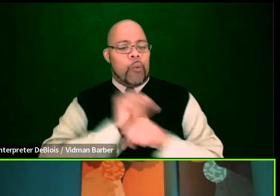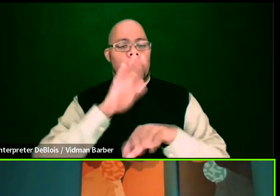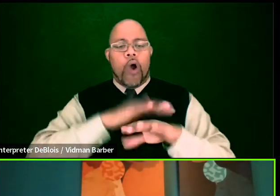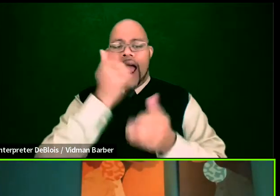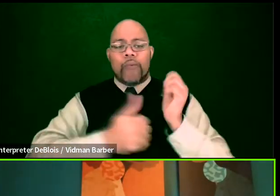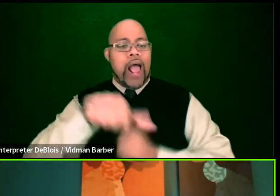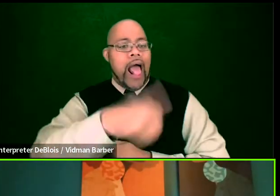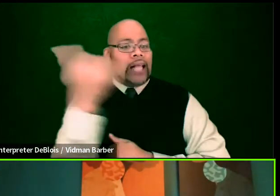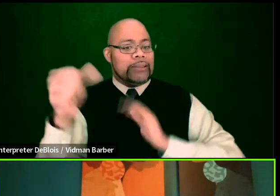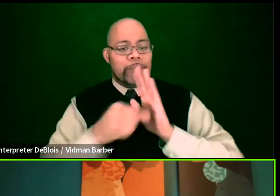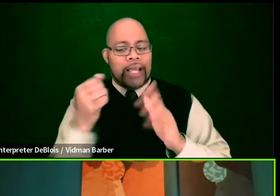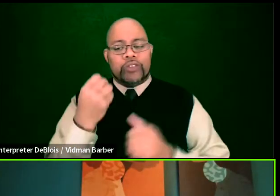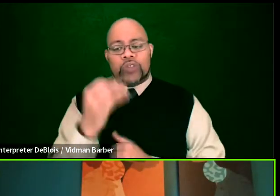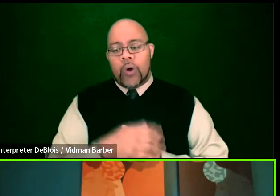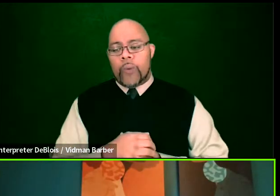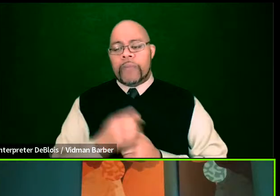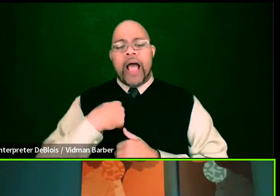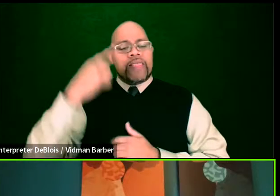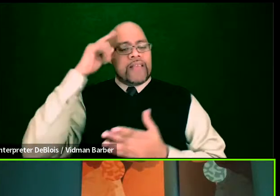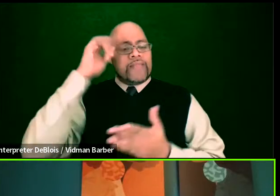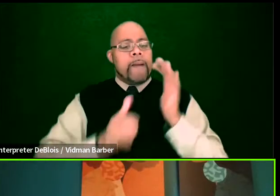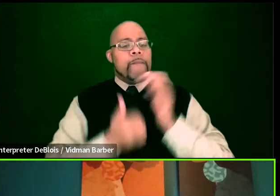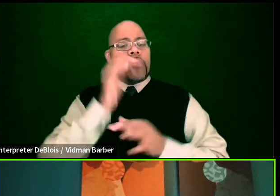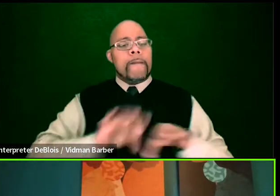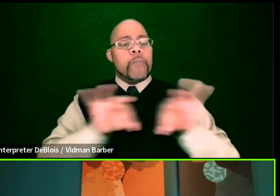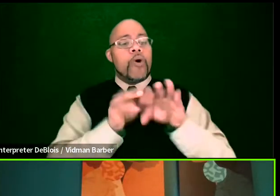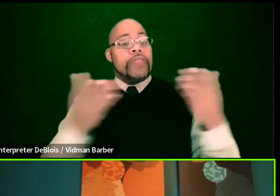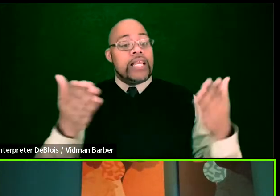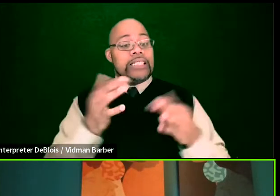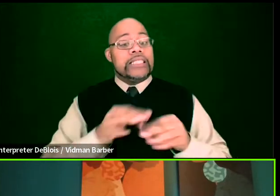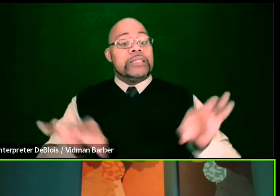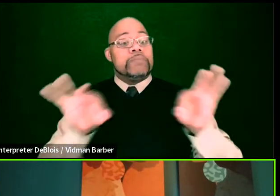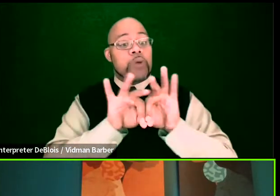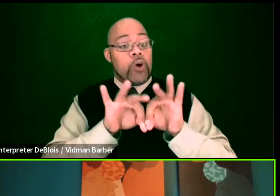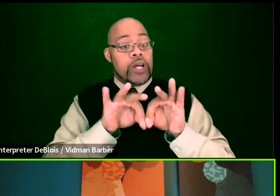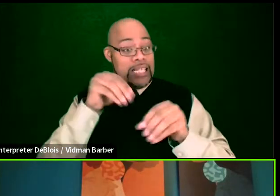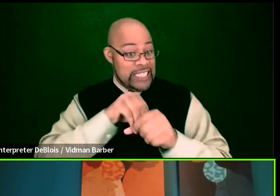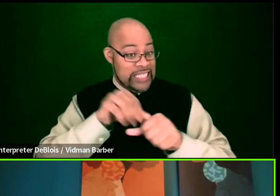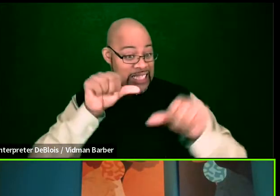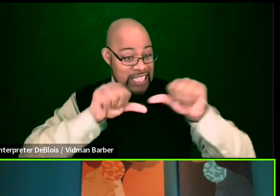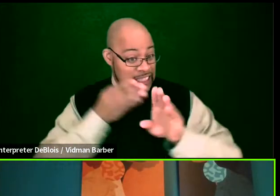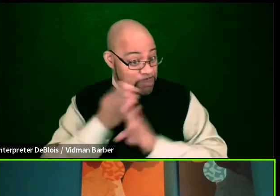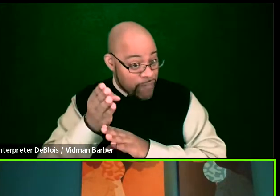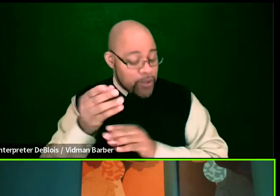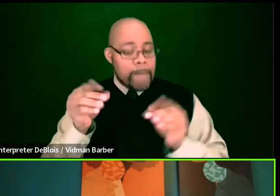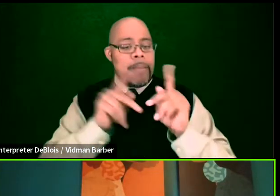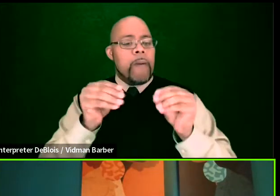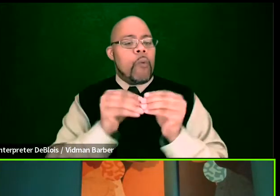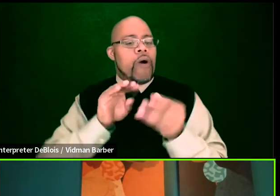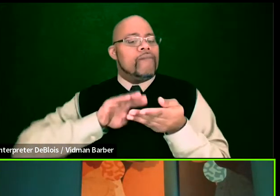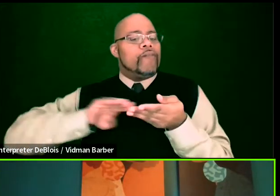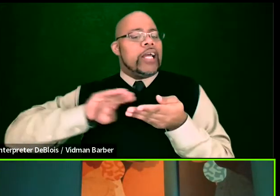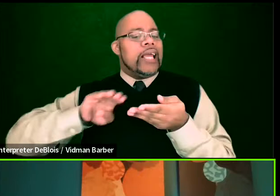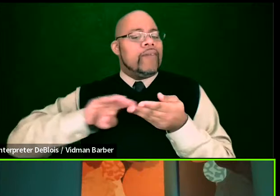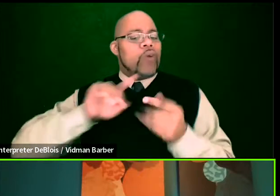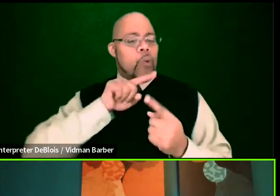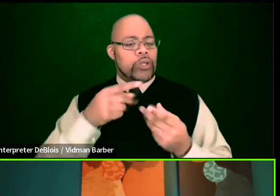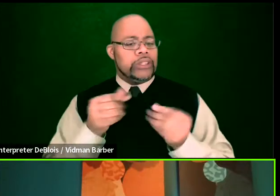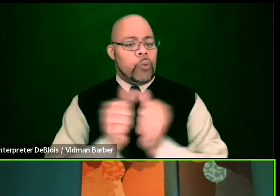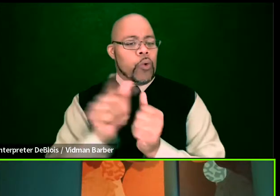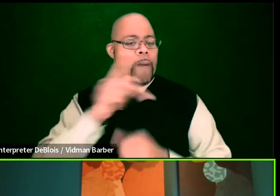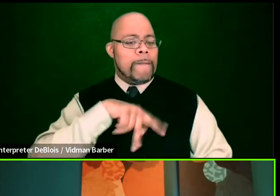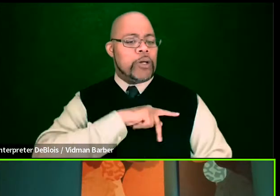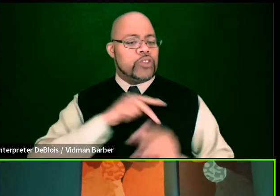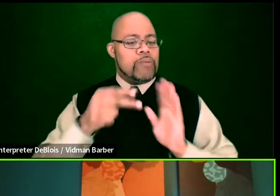everybody else's page. So I think the most important thing, especially in the science arena, is I think a lot of times people are more forgiving when it comes to your